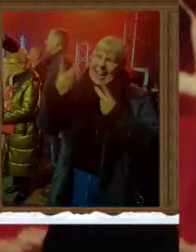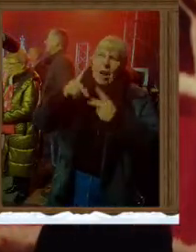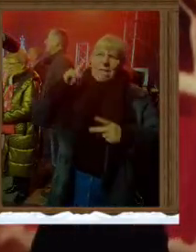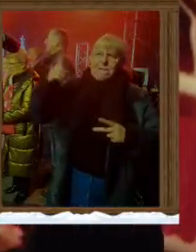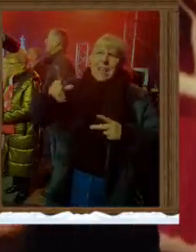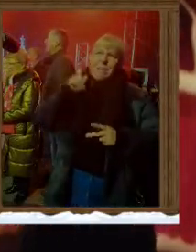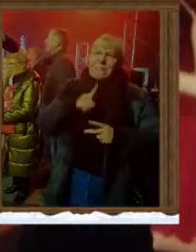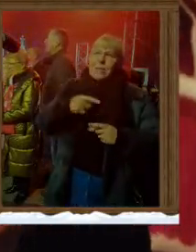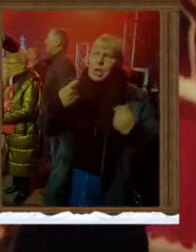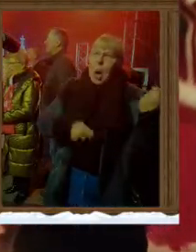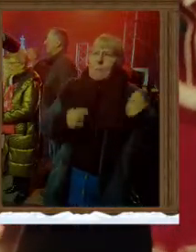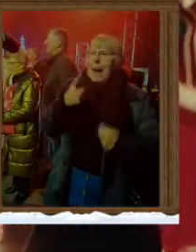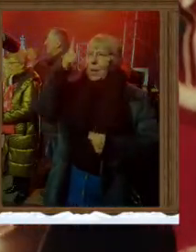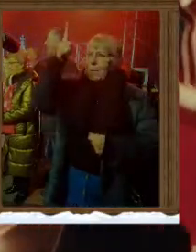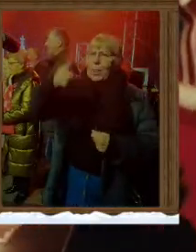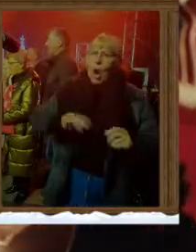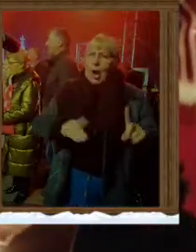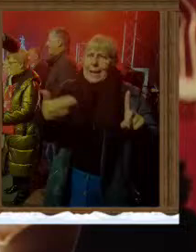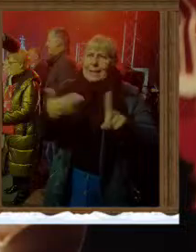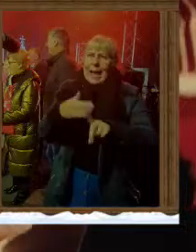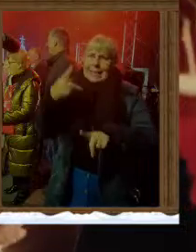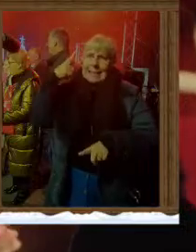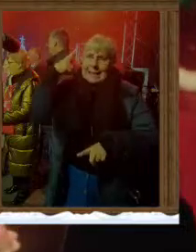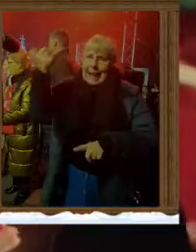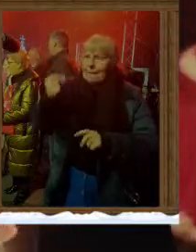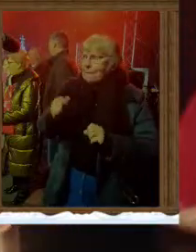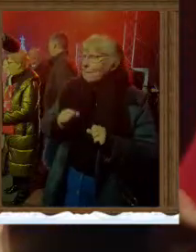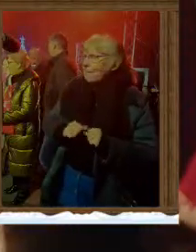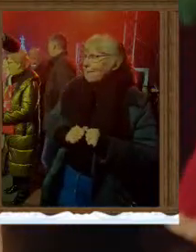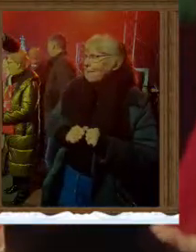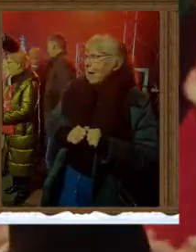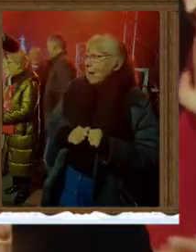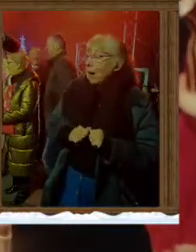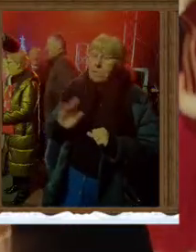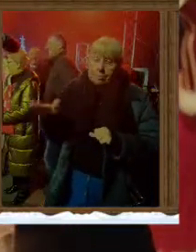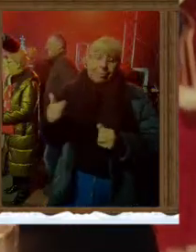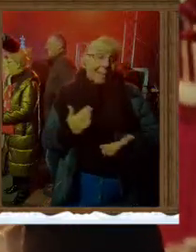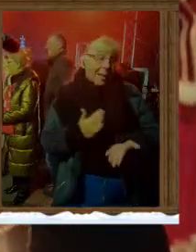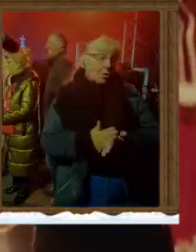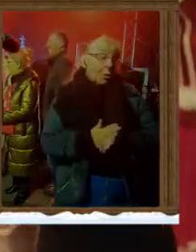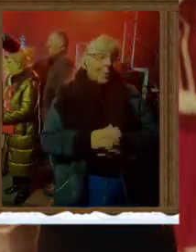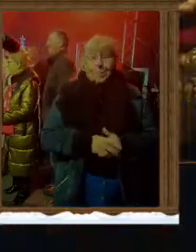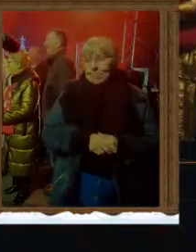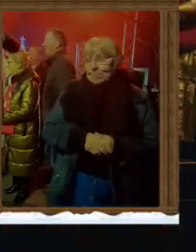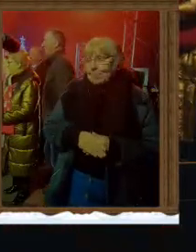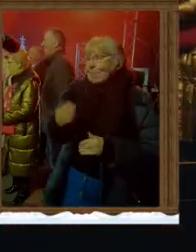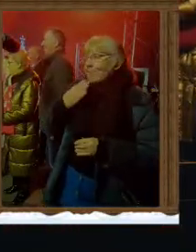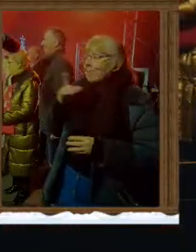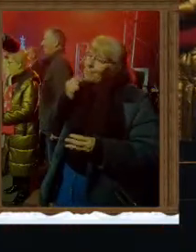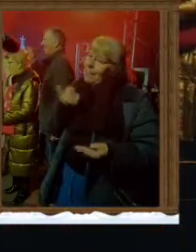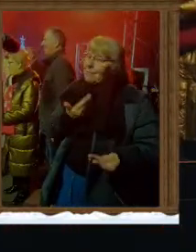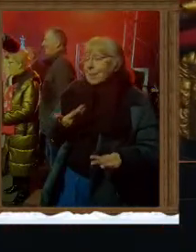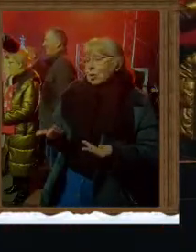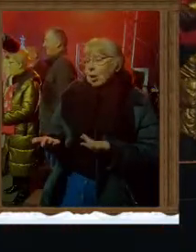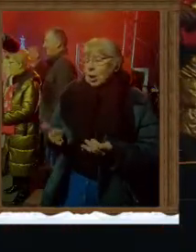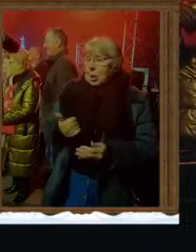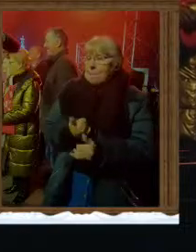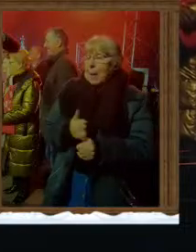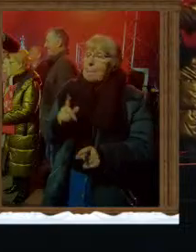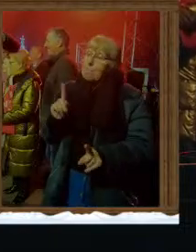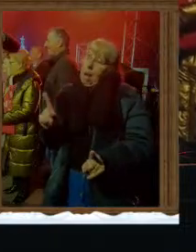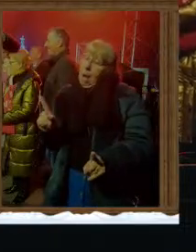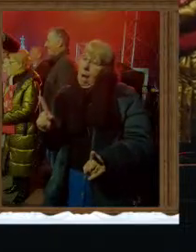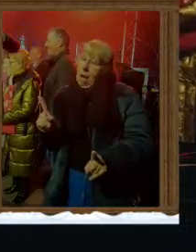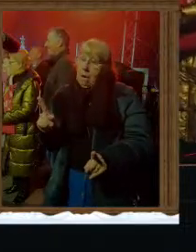girl band, Destiny's Elf. Oh, my God. Yeah, it's true. Thank you for that lovely introduction, Buddy, but we